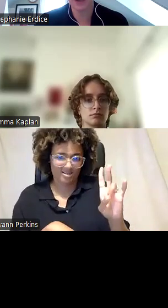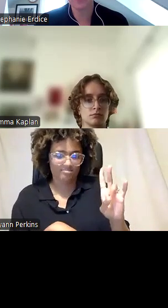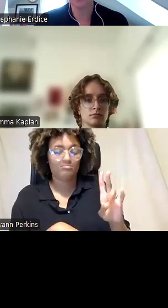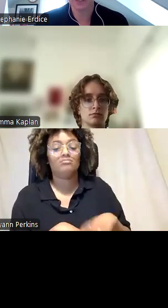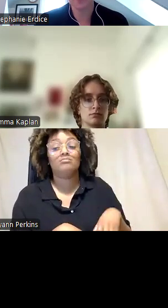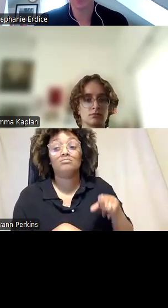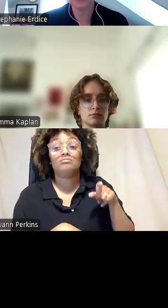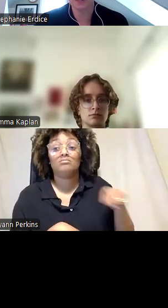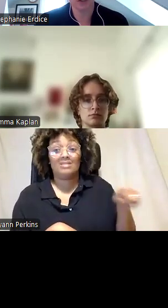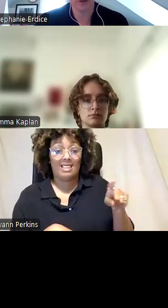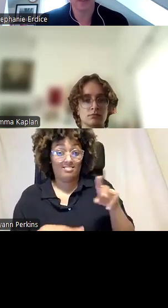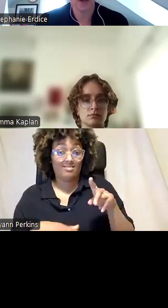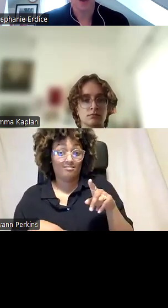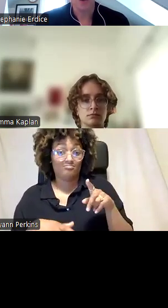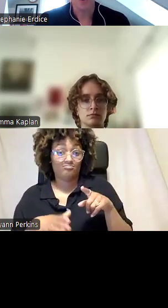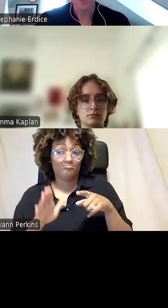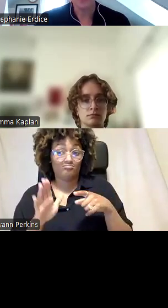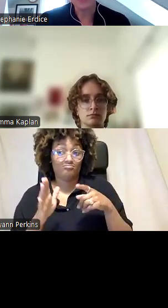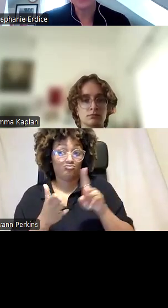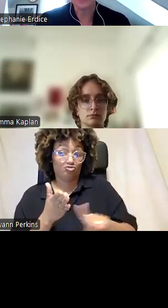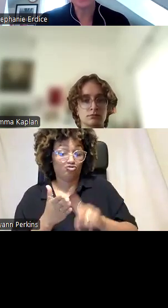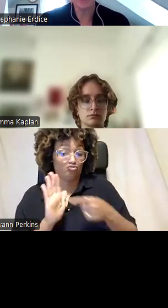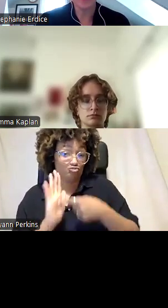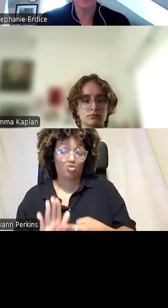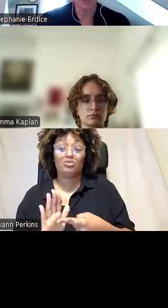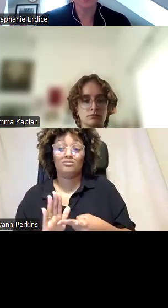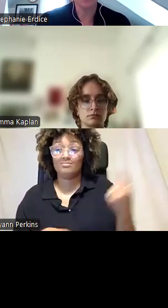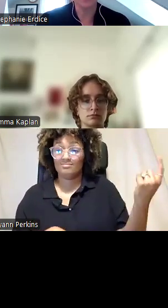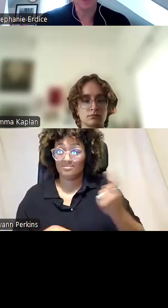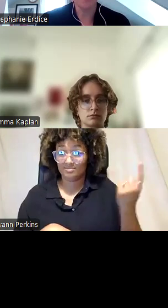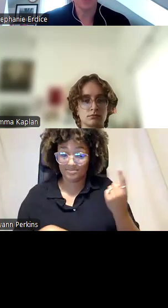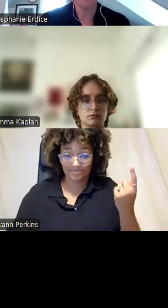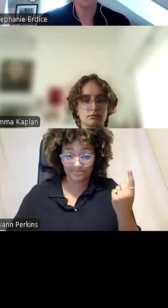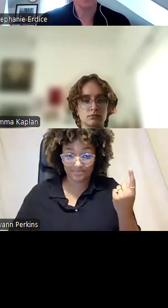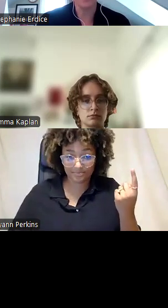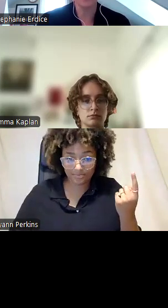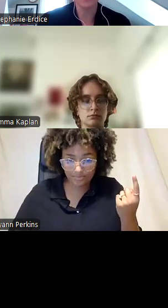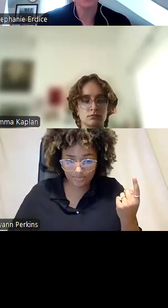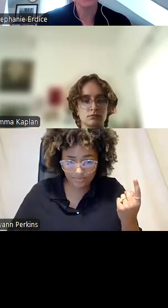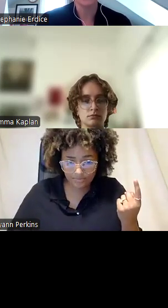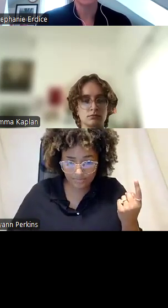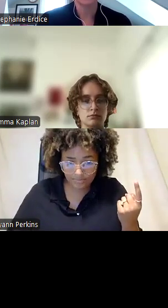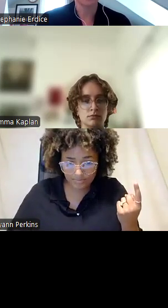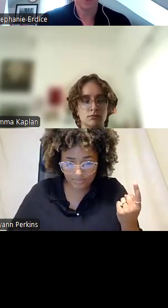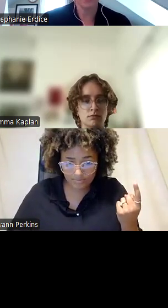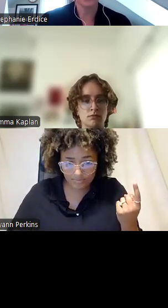someone surviving rape or attempted rape had an estimated loss of income of